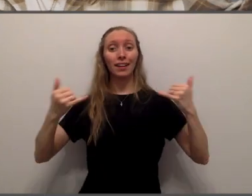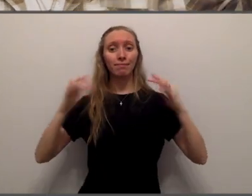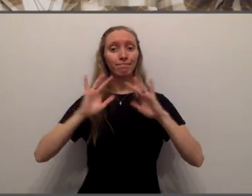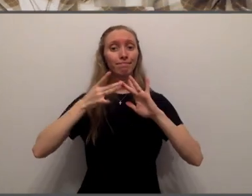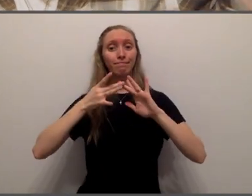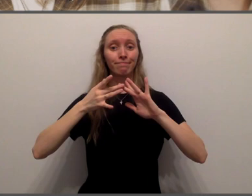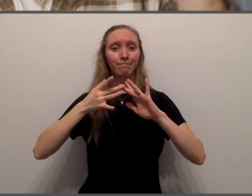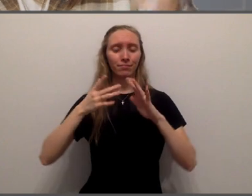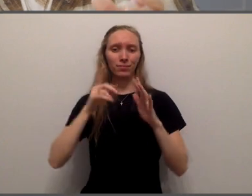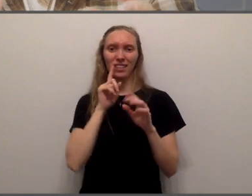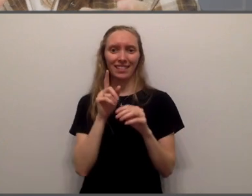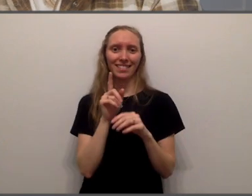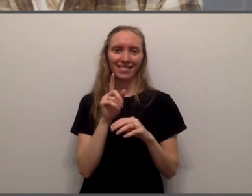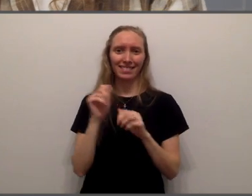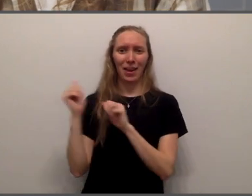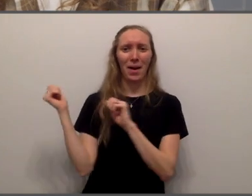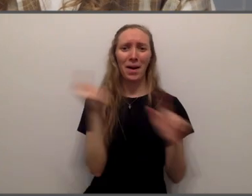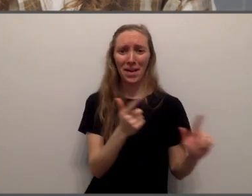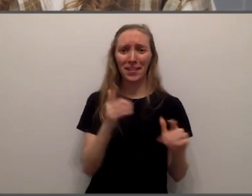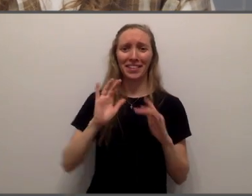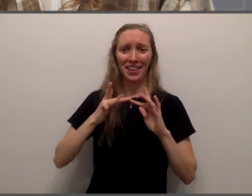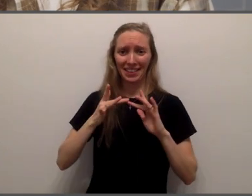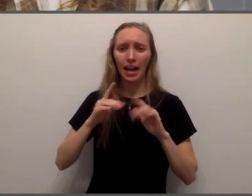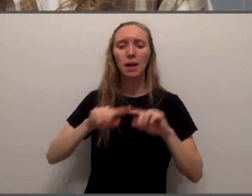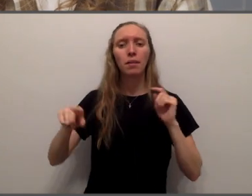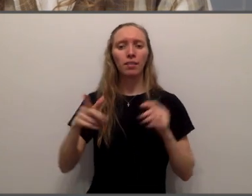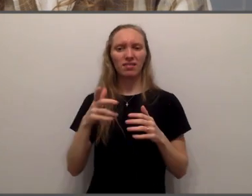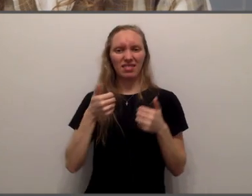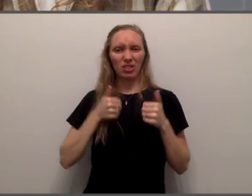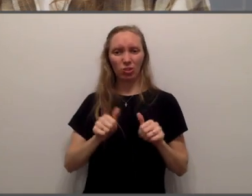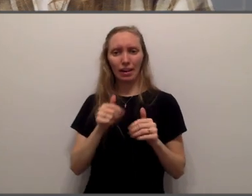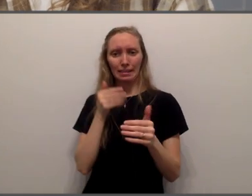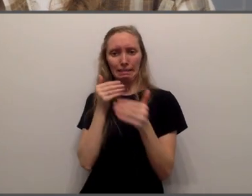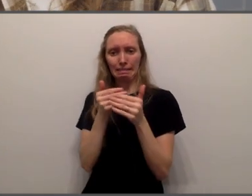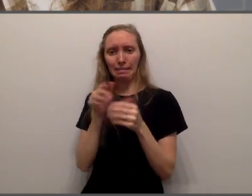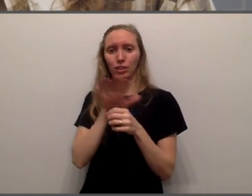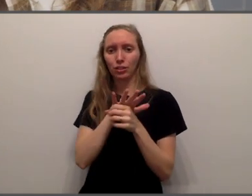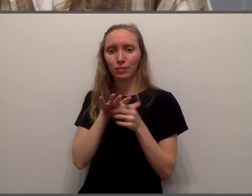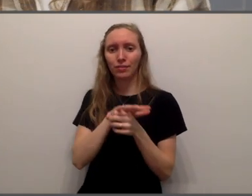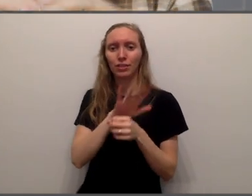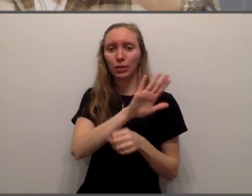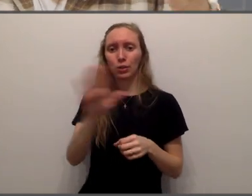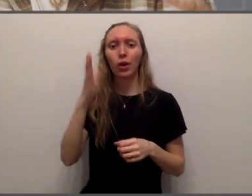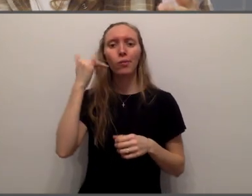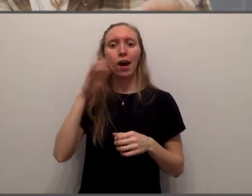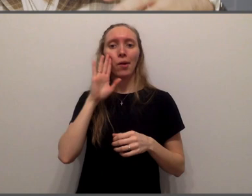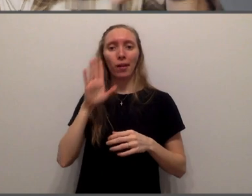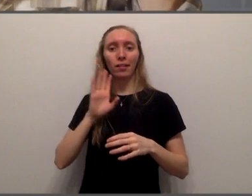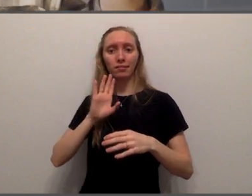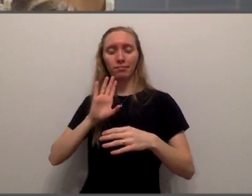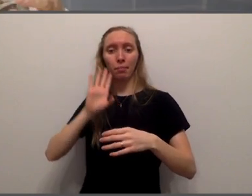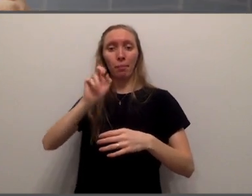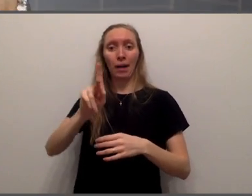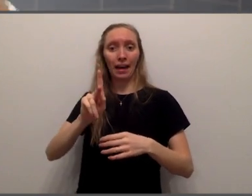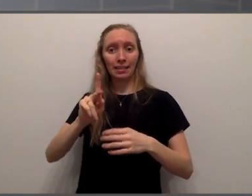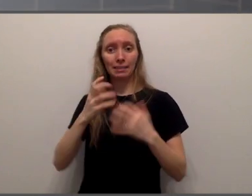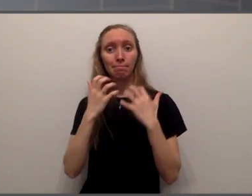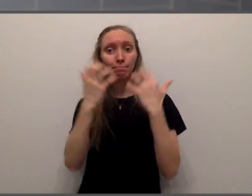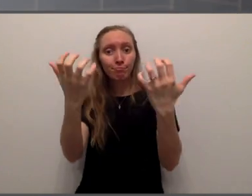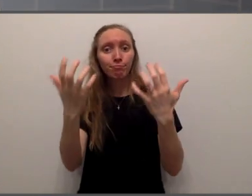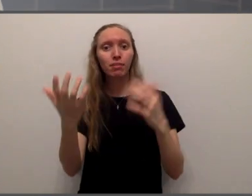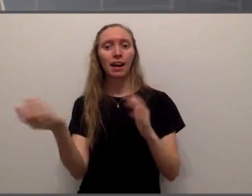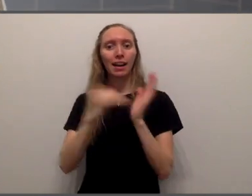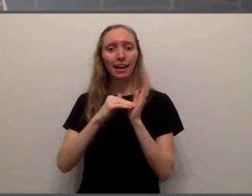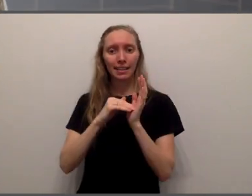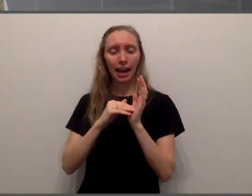all online, still find one that's closest to your geographical area so that when we do get back together again, when we do have home churches and do have opportunities for